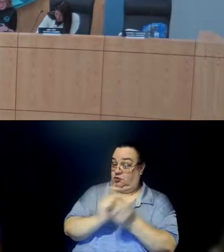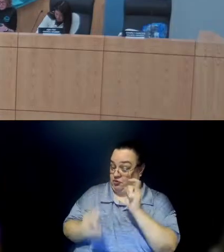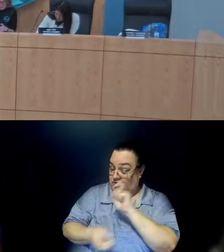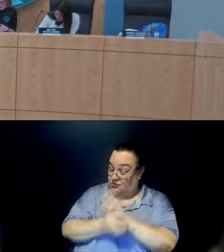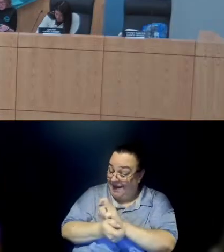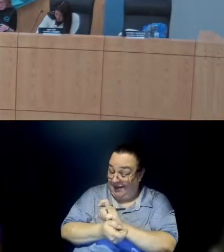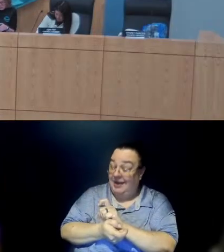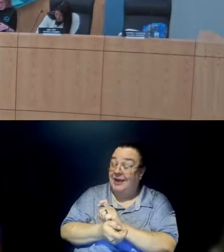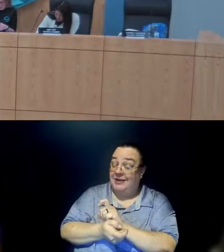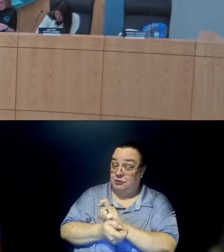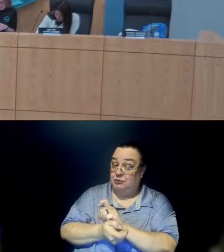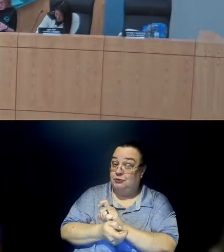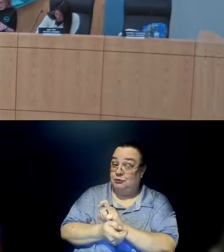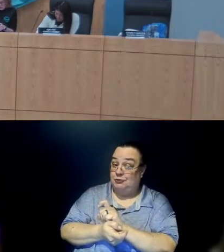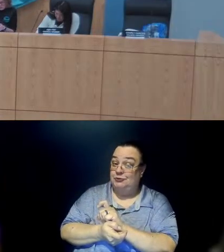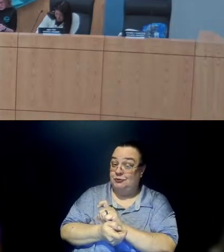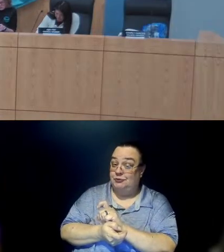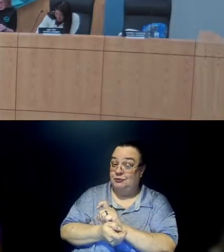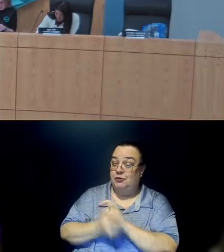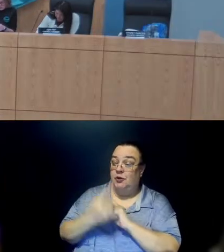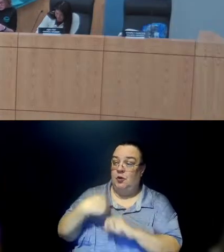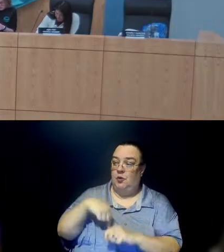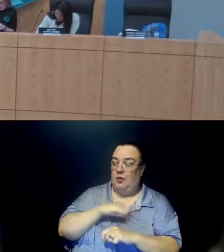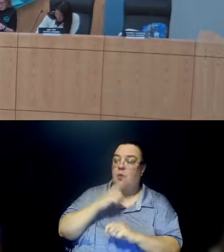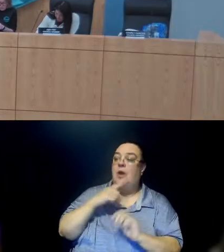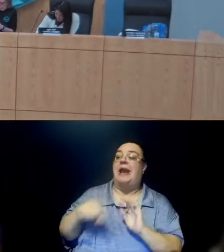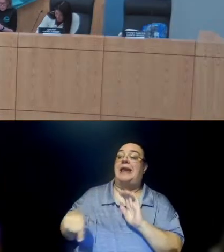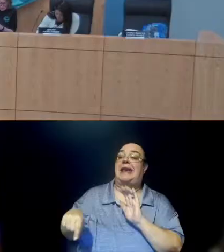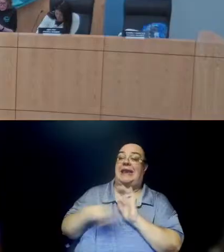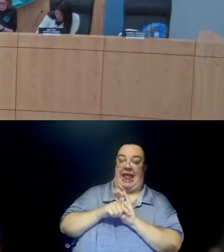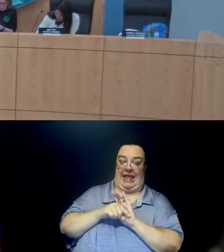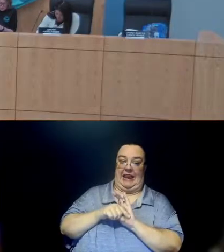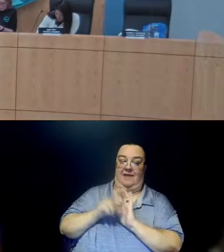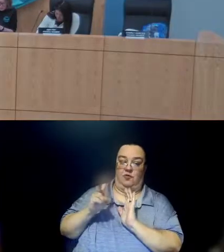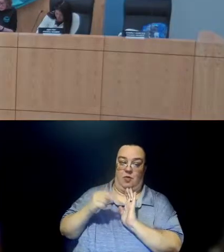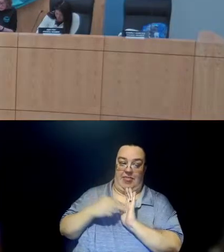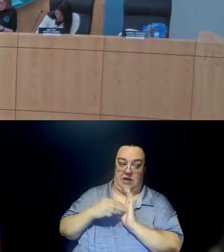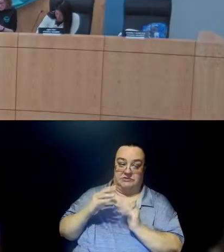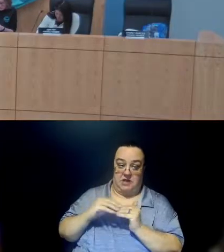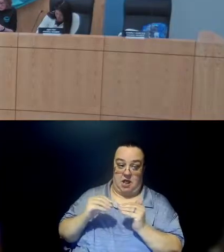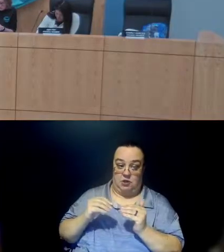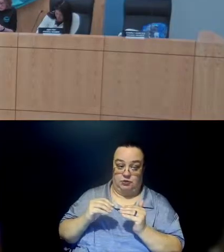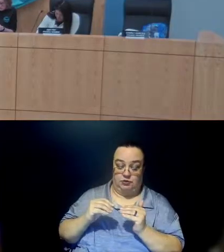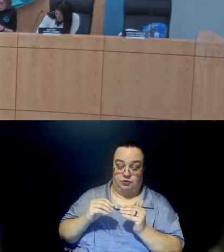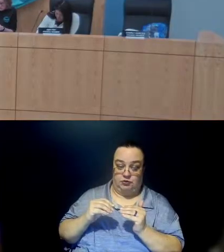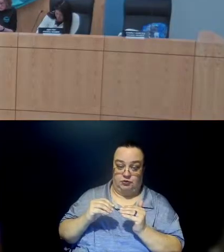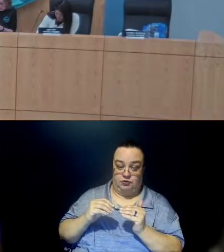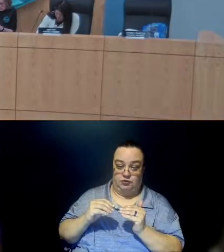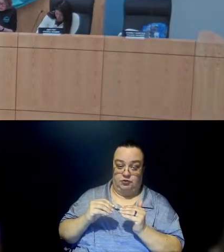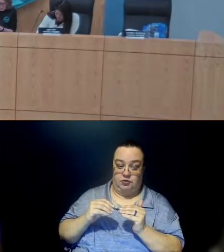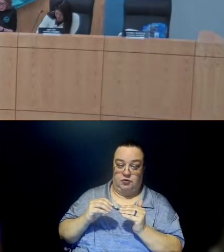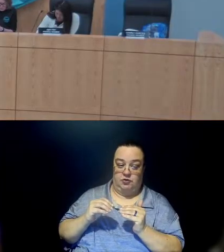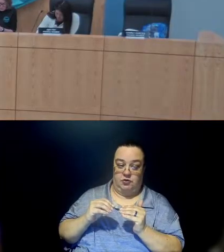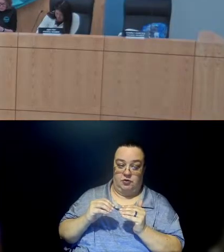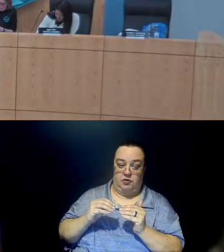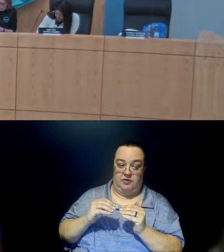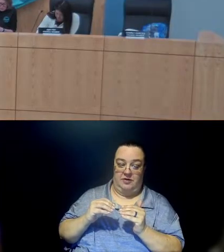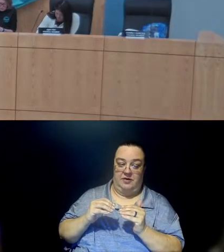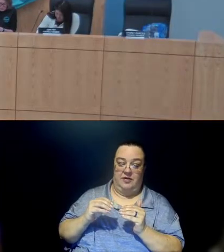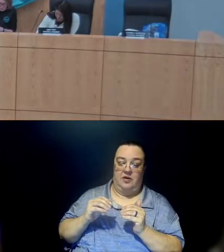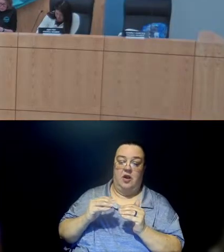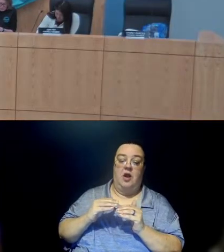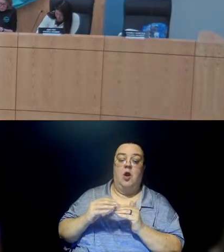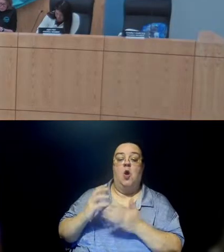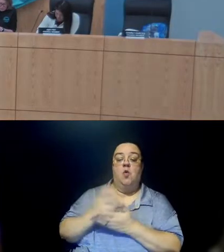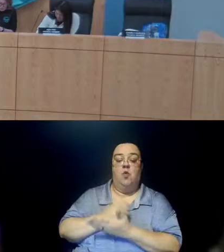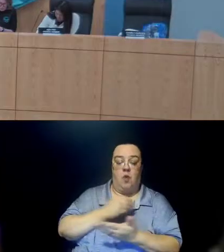we were a negative $2,000 over Yes. revenues over expenditures were